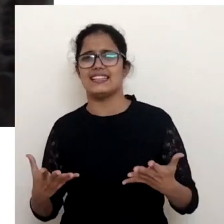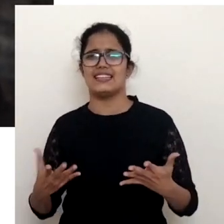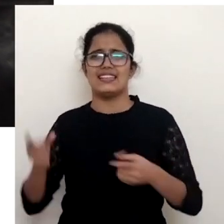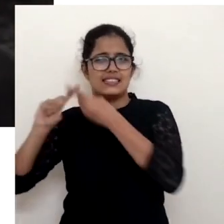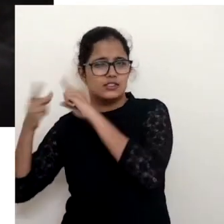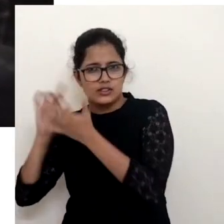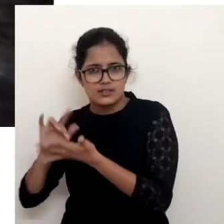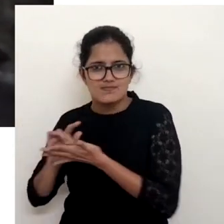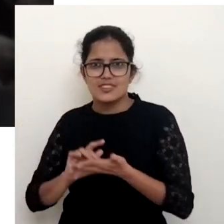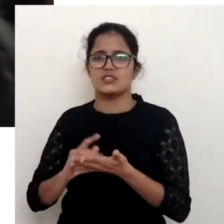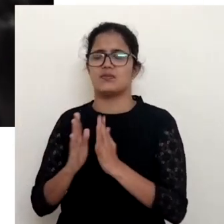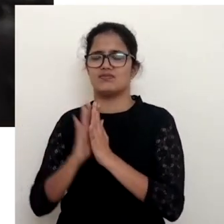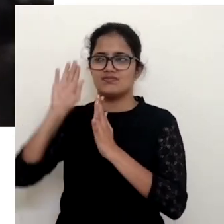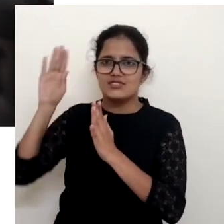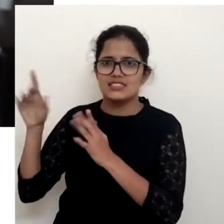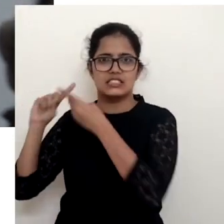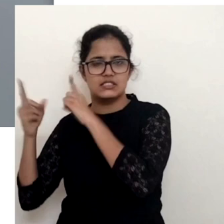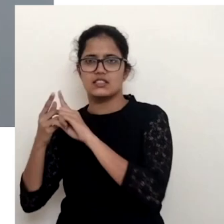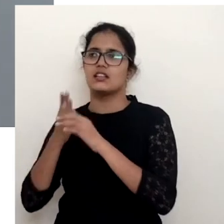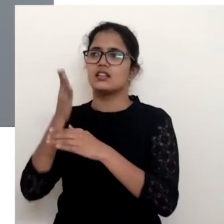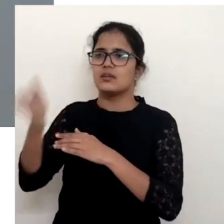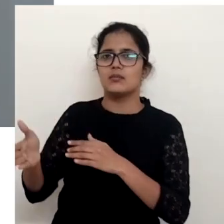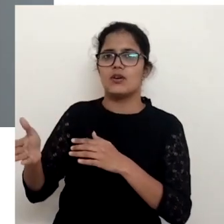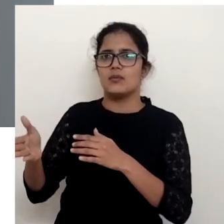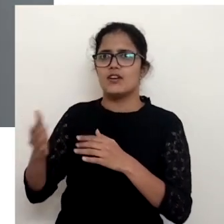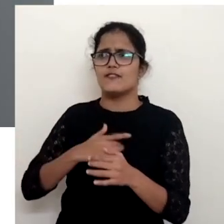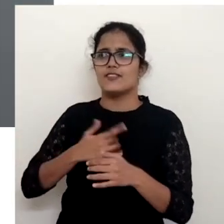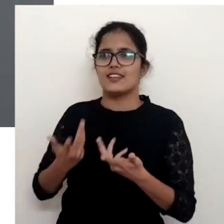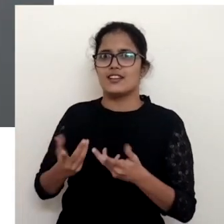When you go into the sanctum sanctorum of any sacred